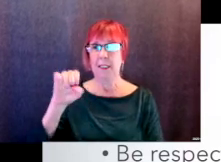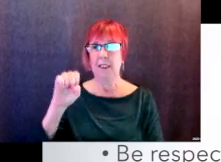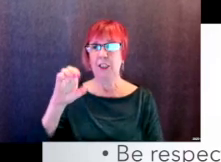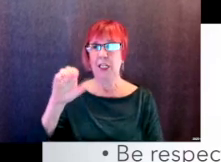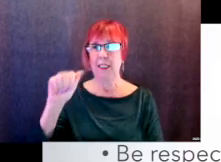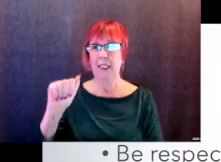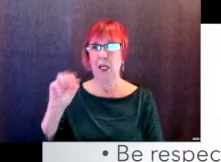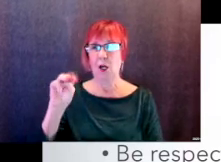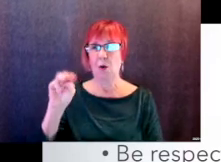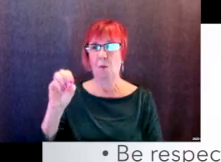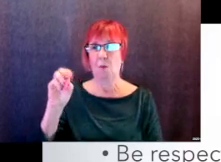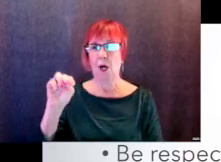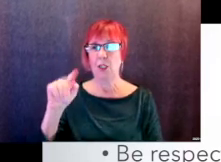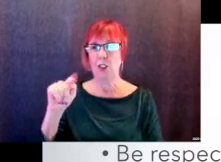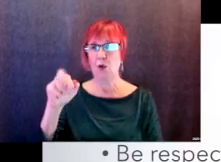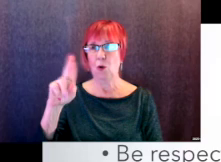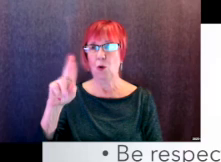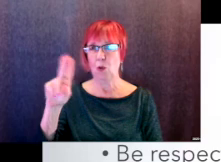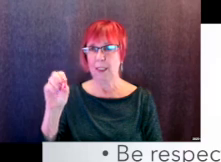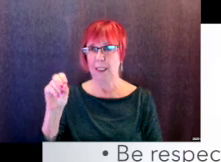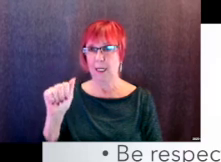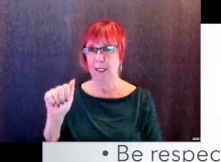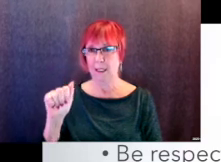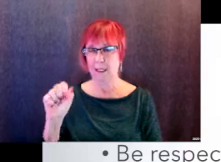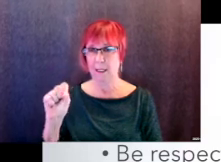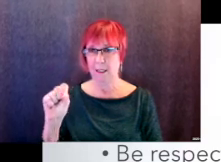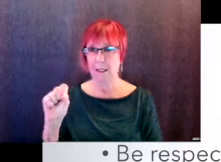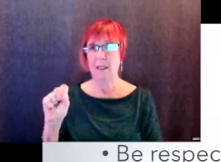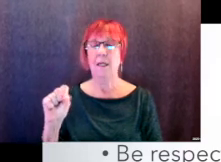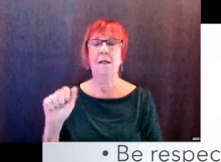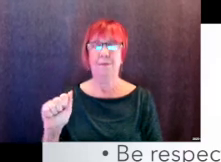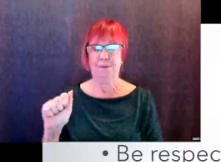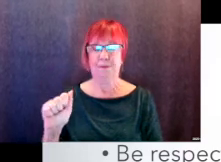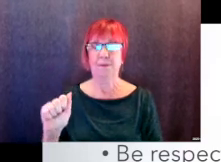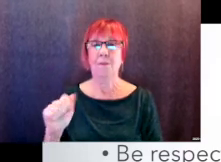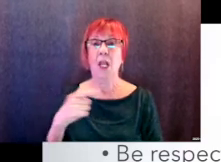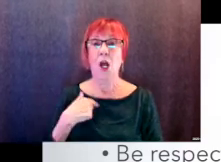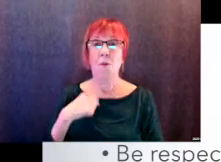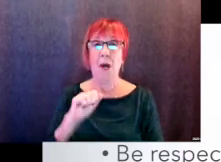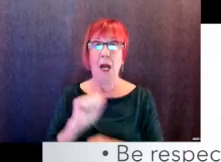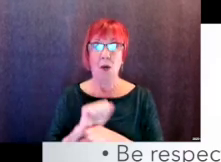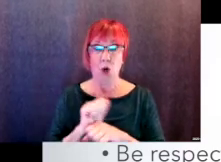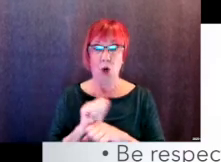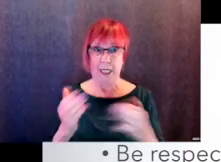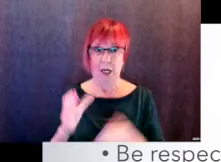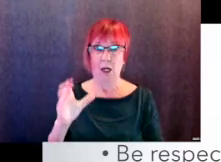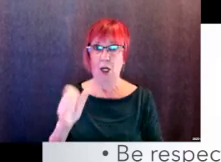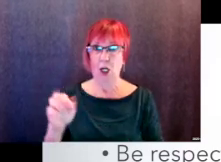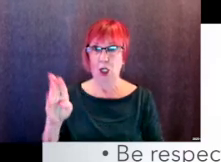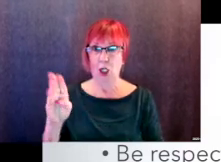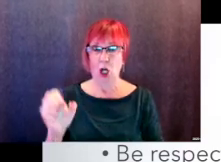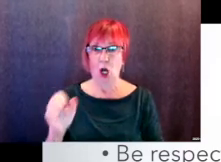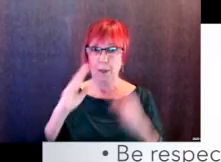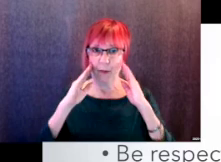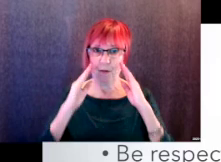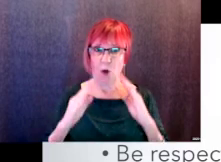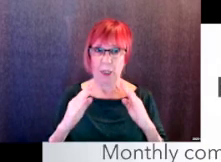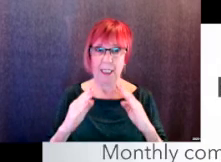us overcome barriers. With this agreement in mind, please let us continue.